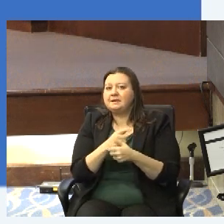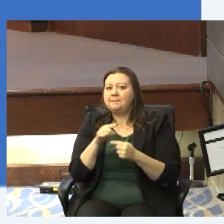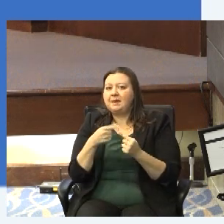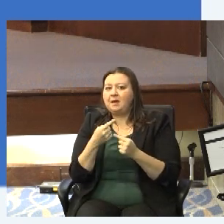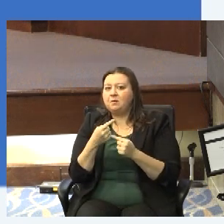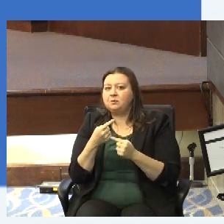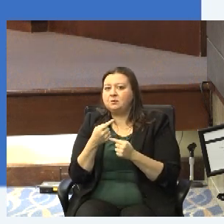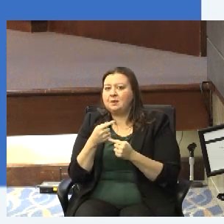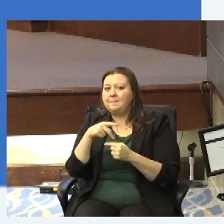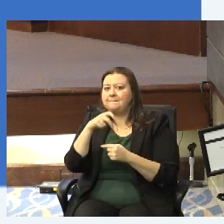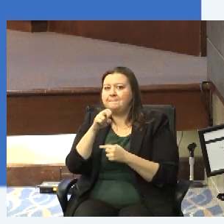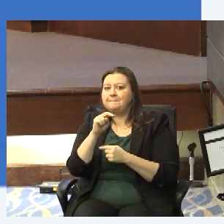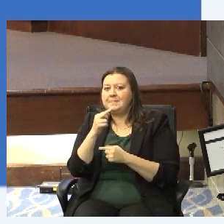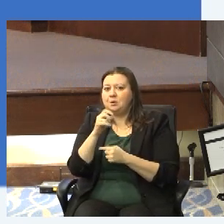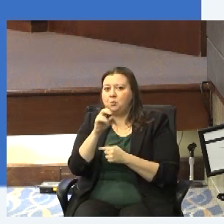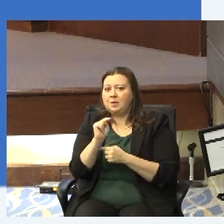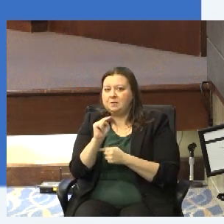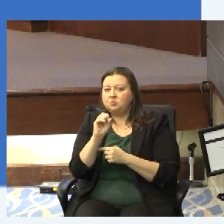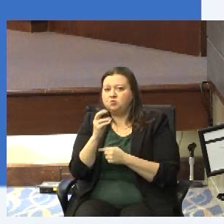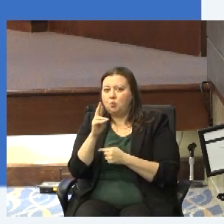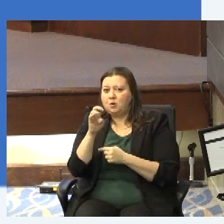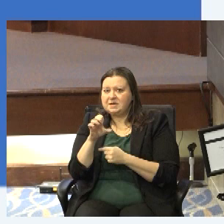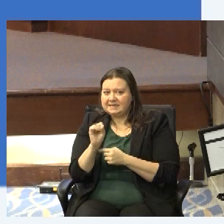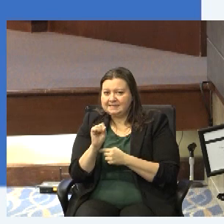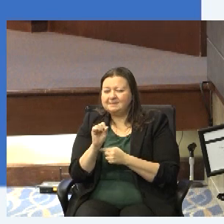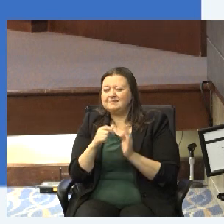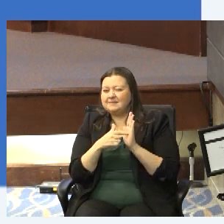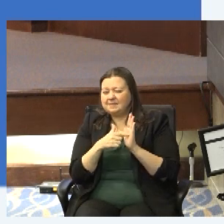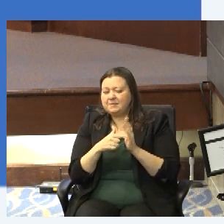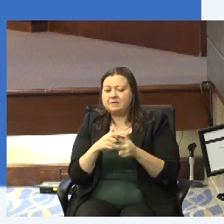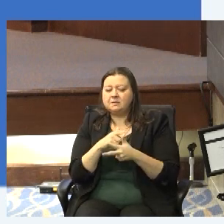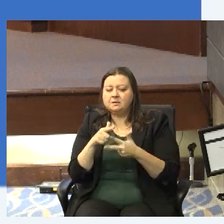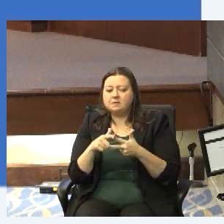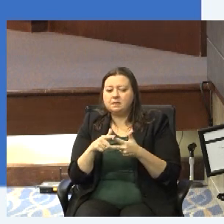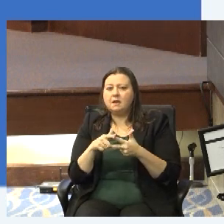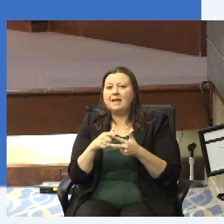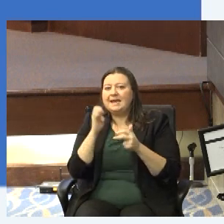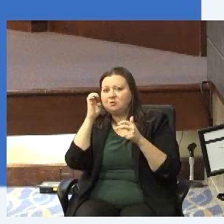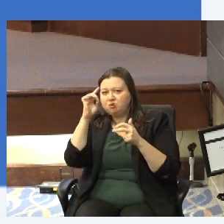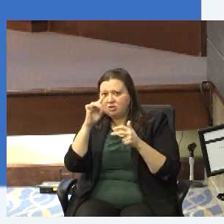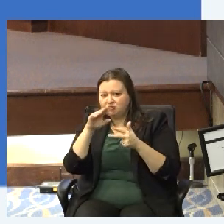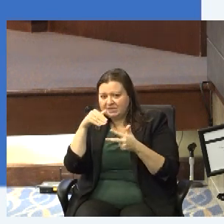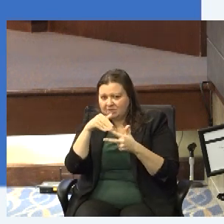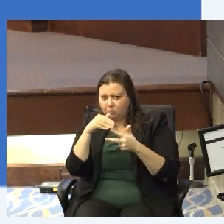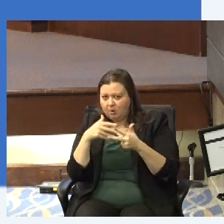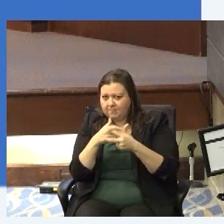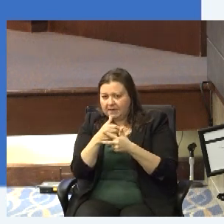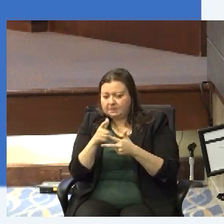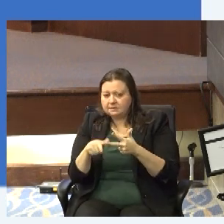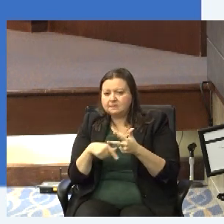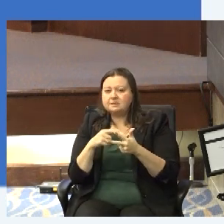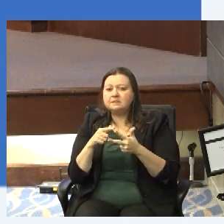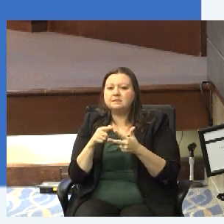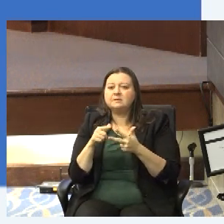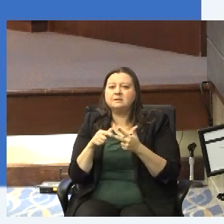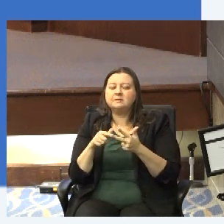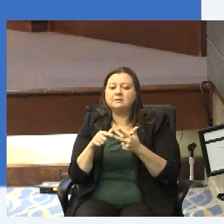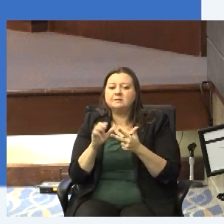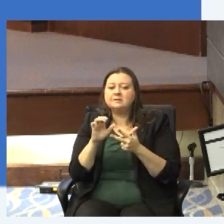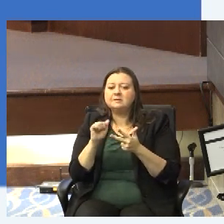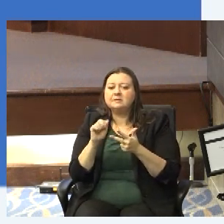FM Penguin Shores exhibit, updates on the Education Center, the Carol and